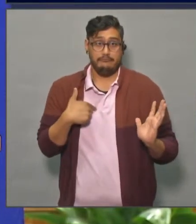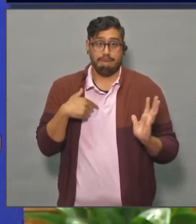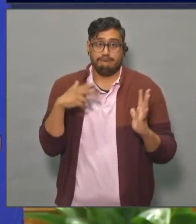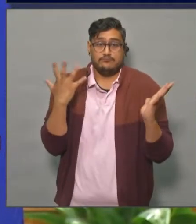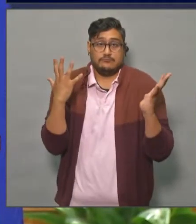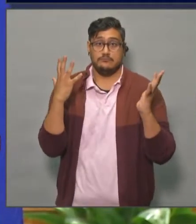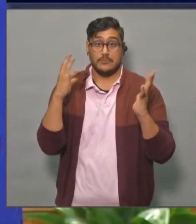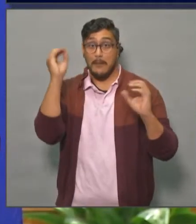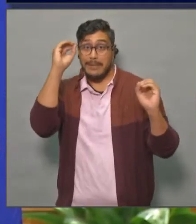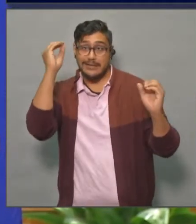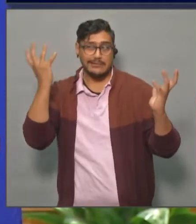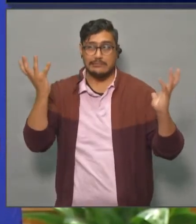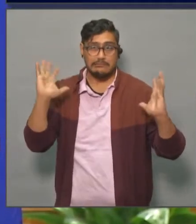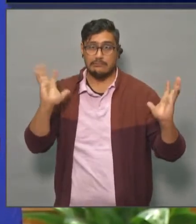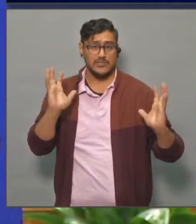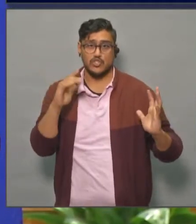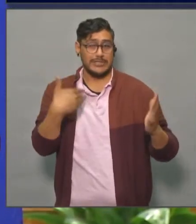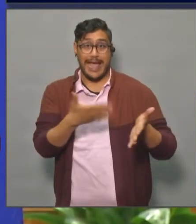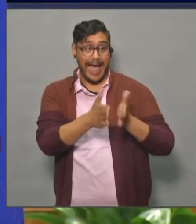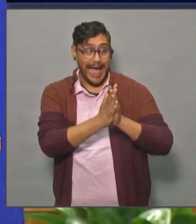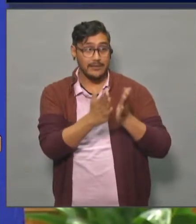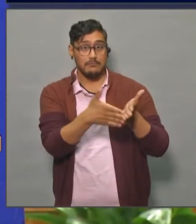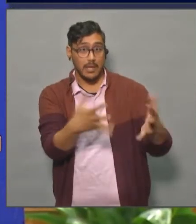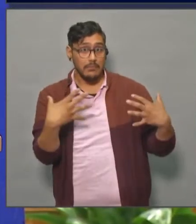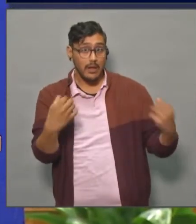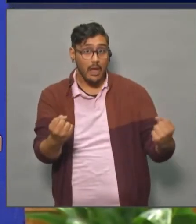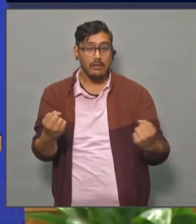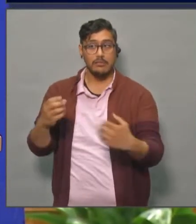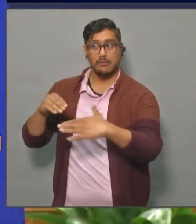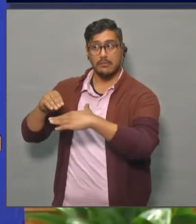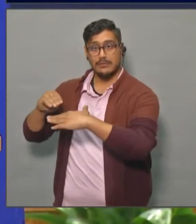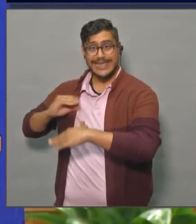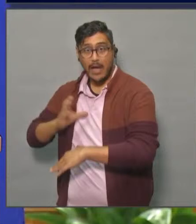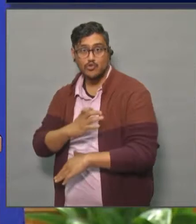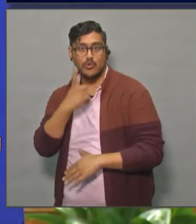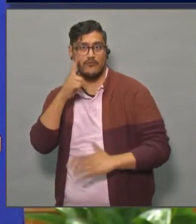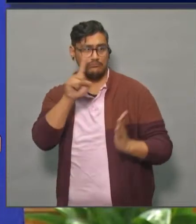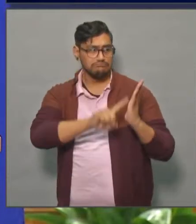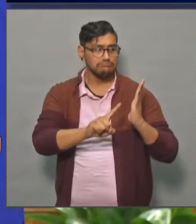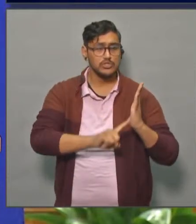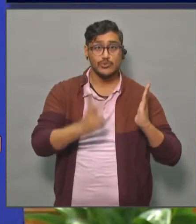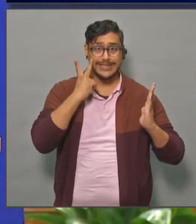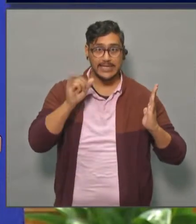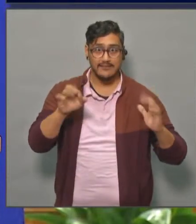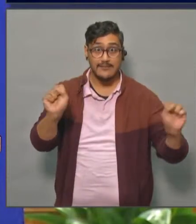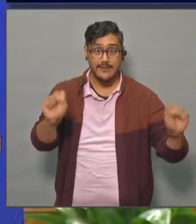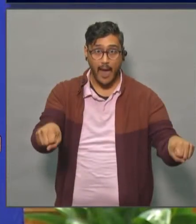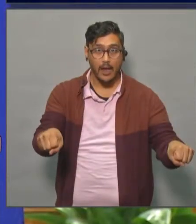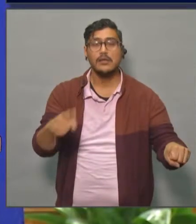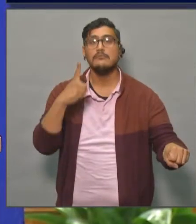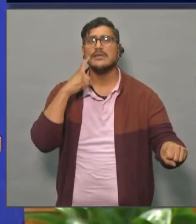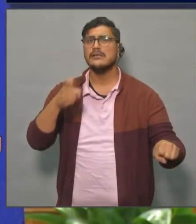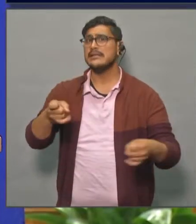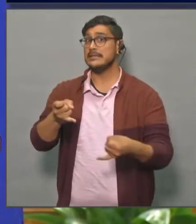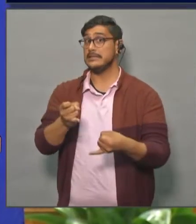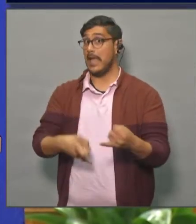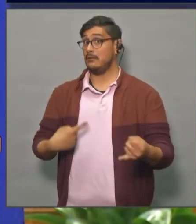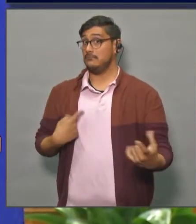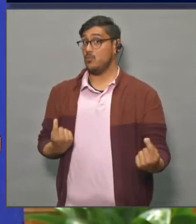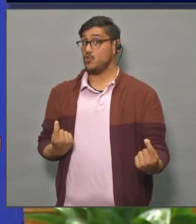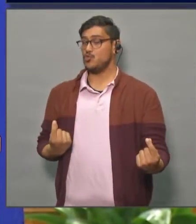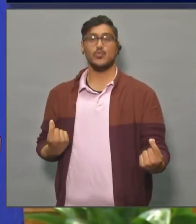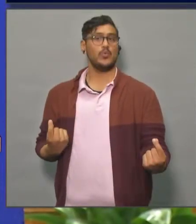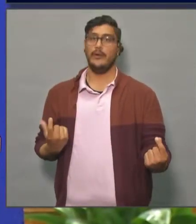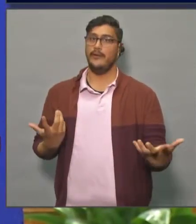ask both county council and public health to look at it and see if it can be done, because the last thing I want to do is to put us in a place where we go